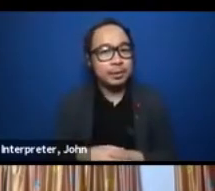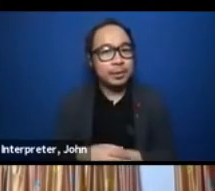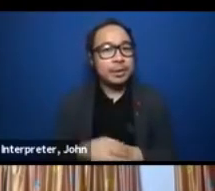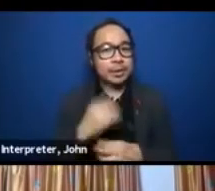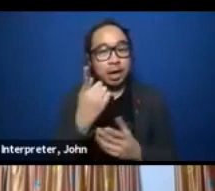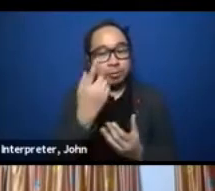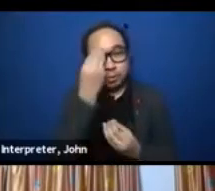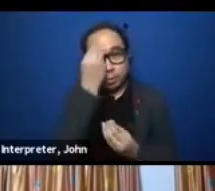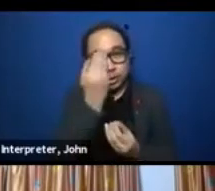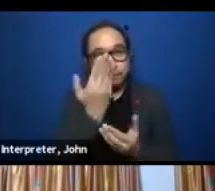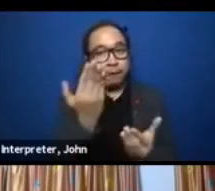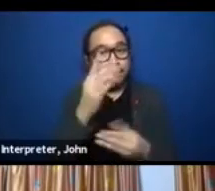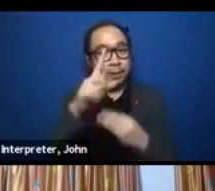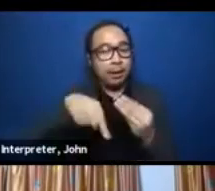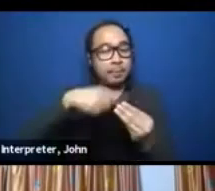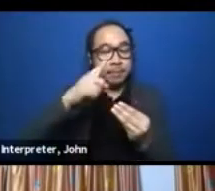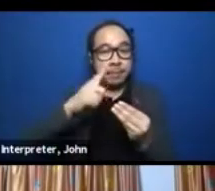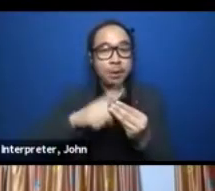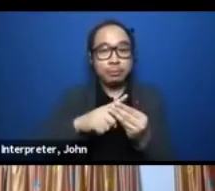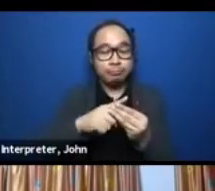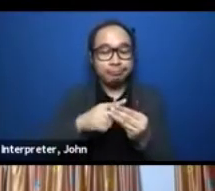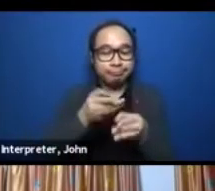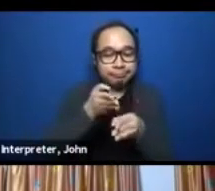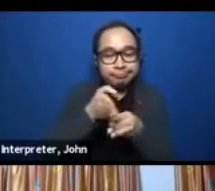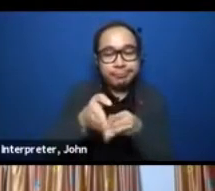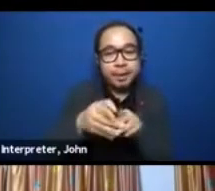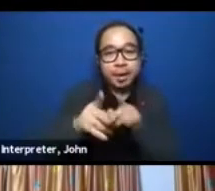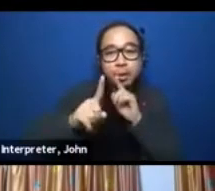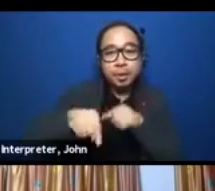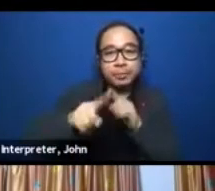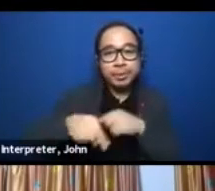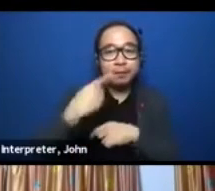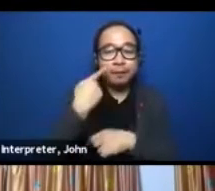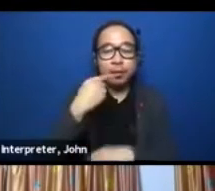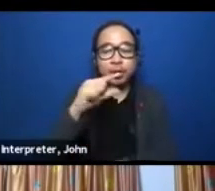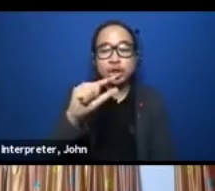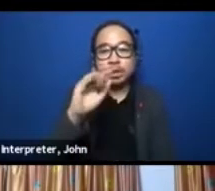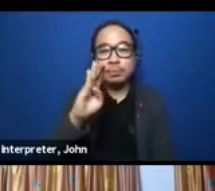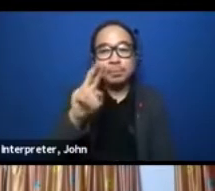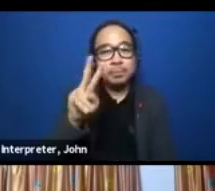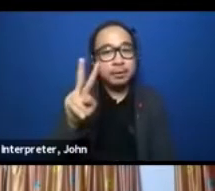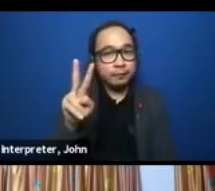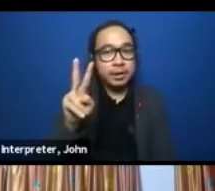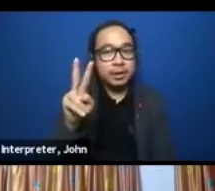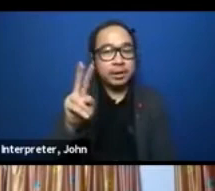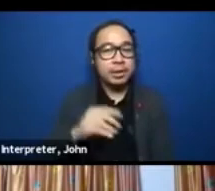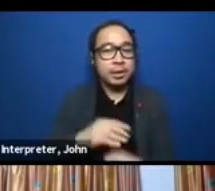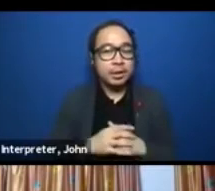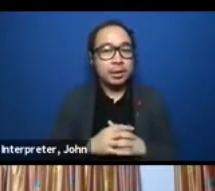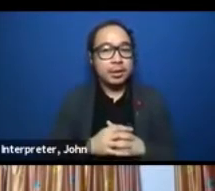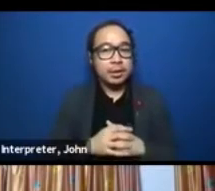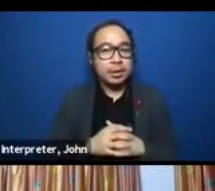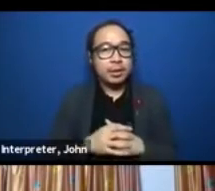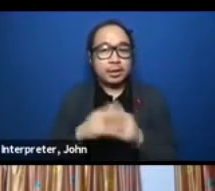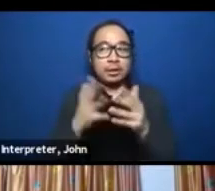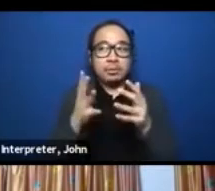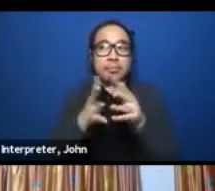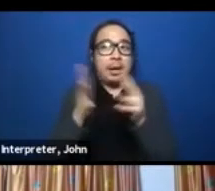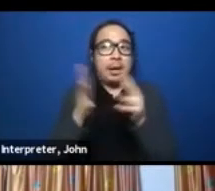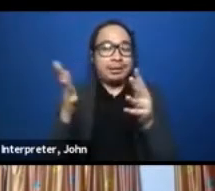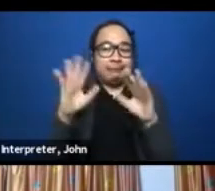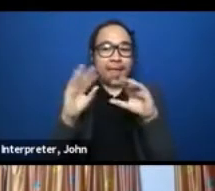in terms of the idea of a response to the GBV, so Kana is the large organization. We are now